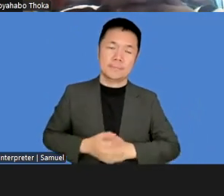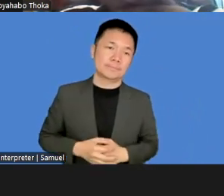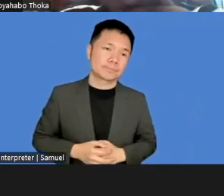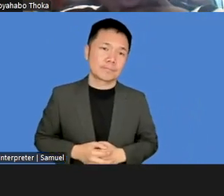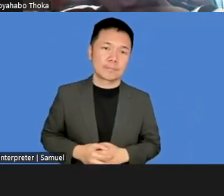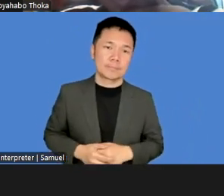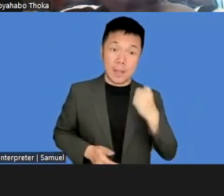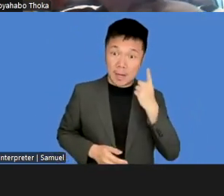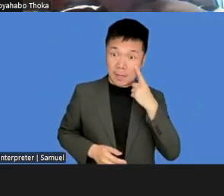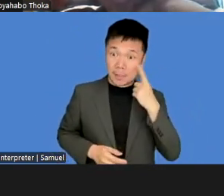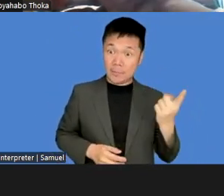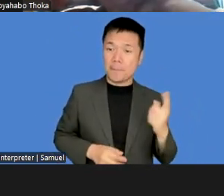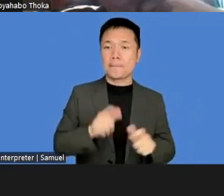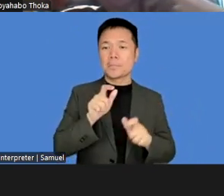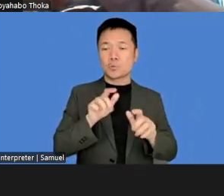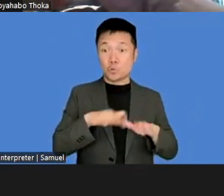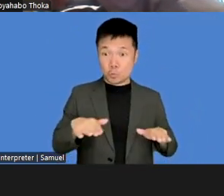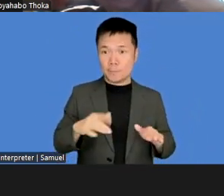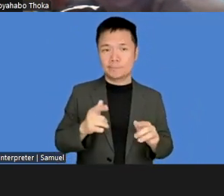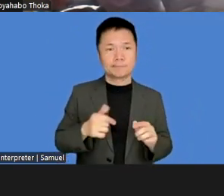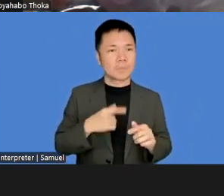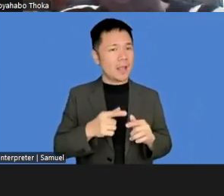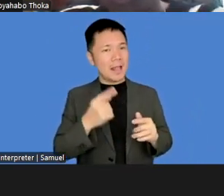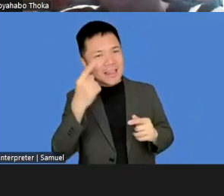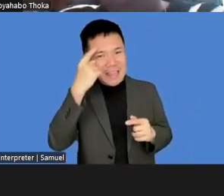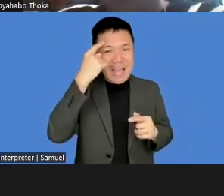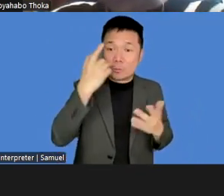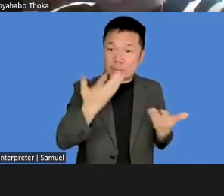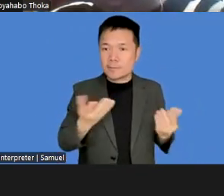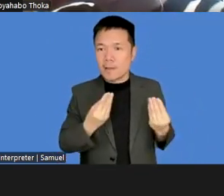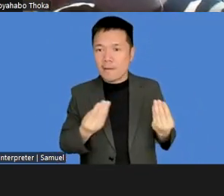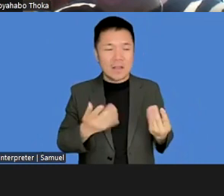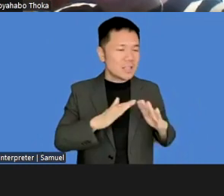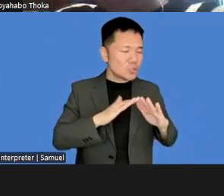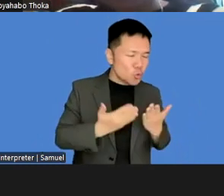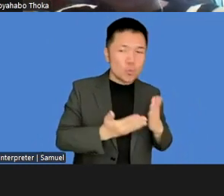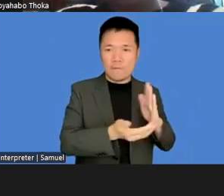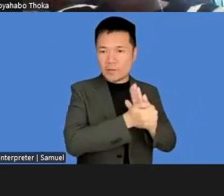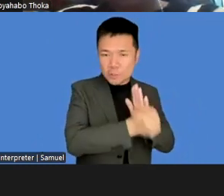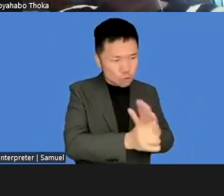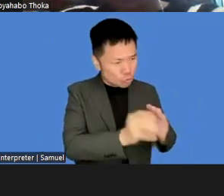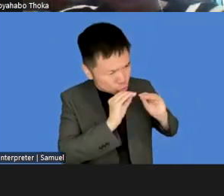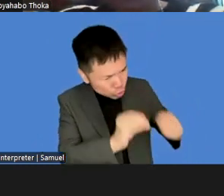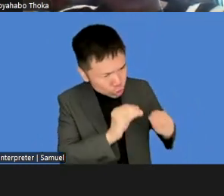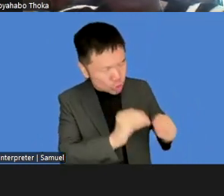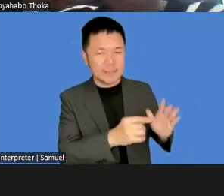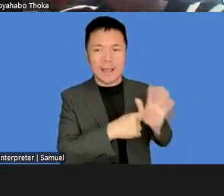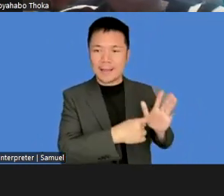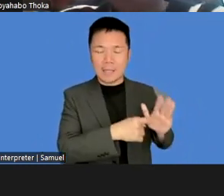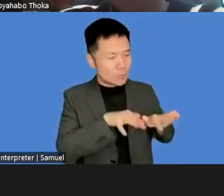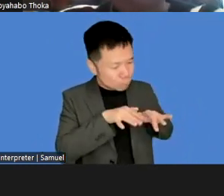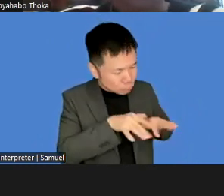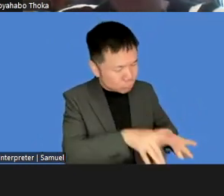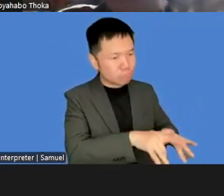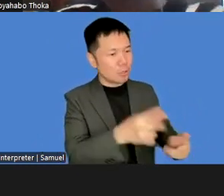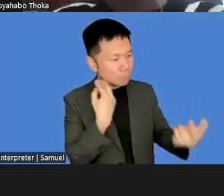the return of learners with which differentiated between schools of skills. So schools of skills are trade schools, essentially, where people